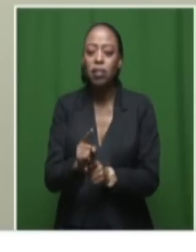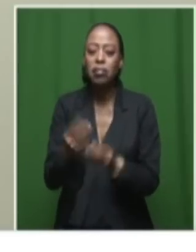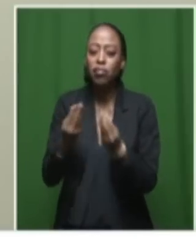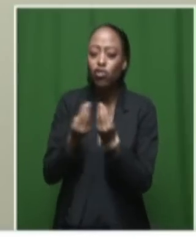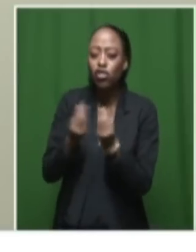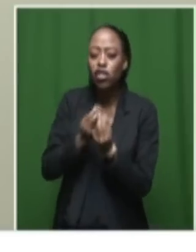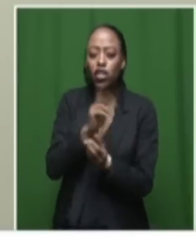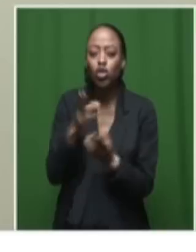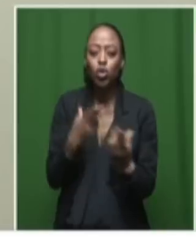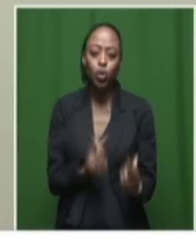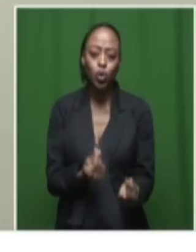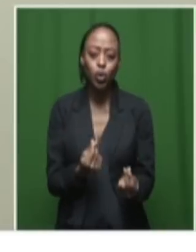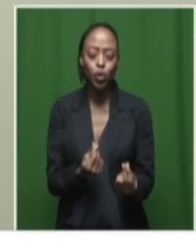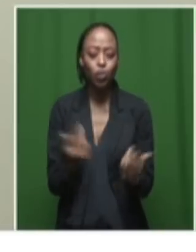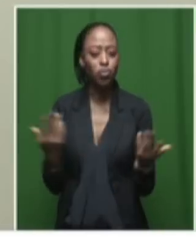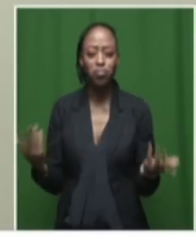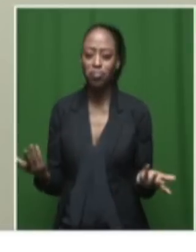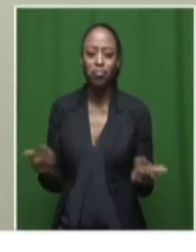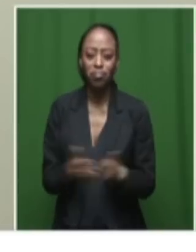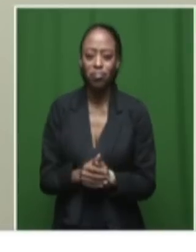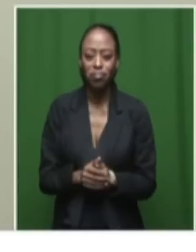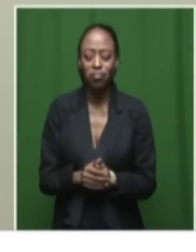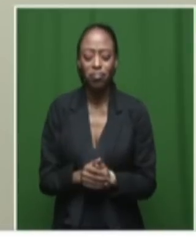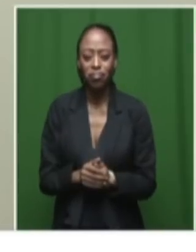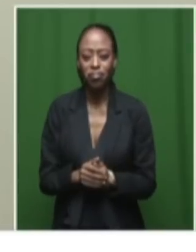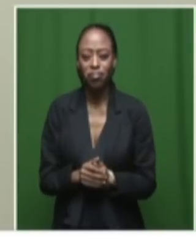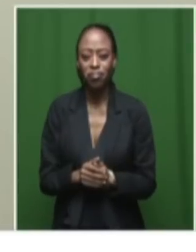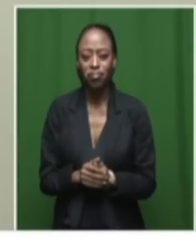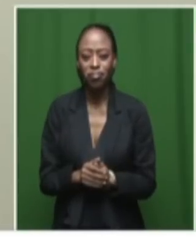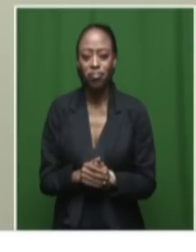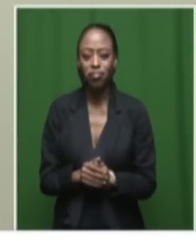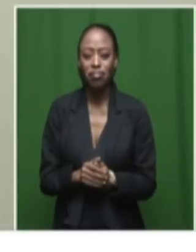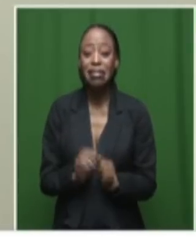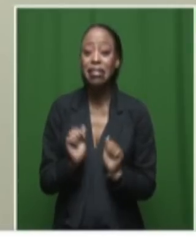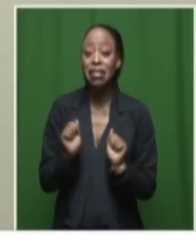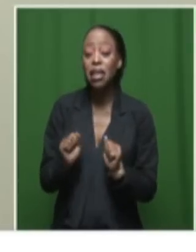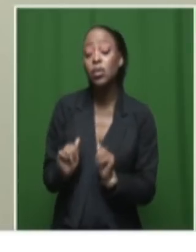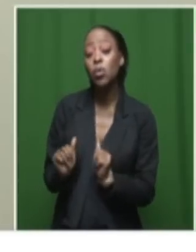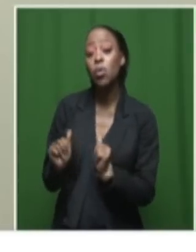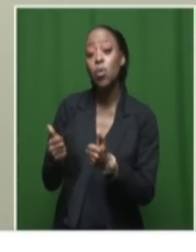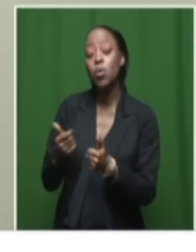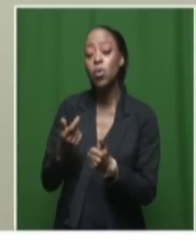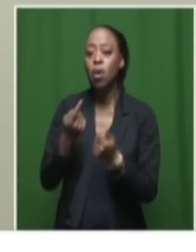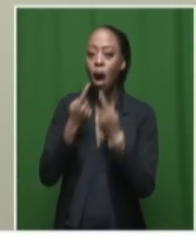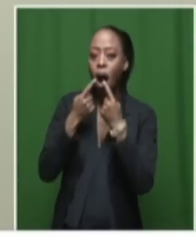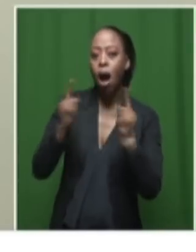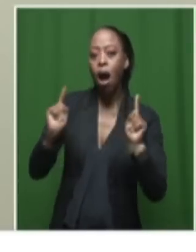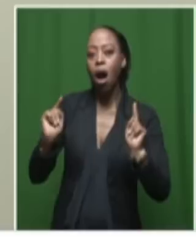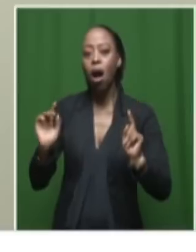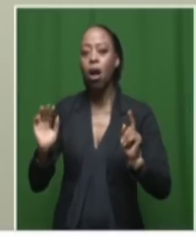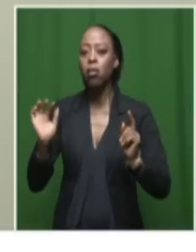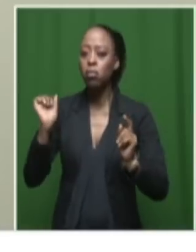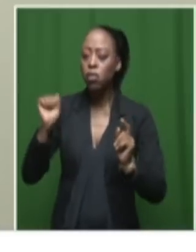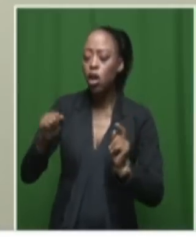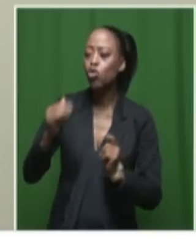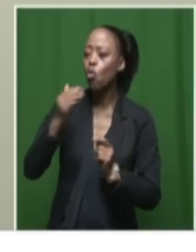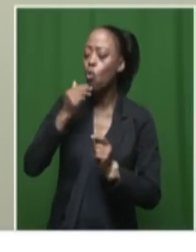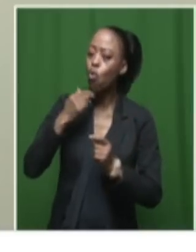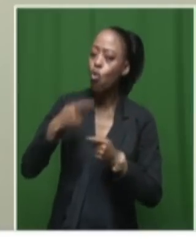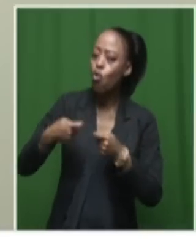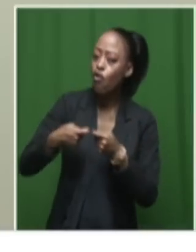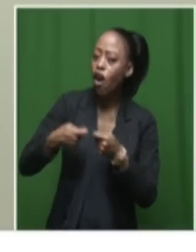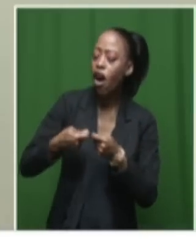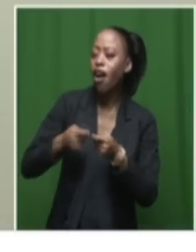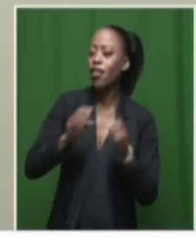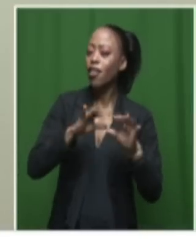things that they do. And, the fact is that it's all very well for them to say they declared their funders and they put up on there that,